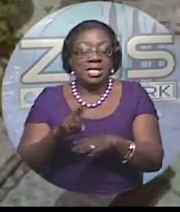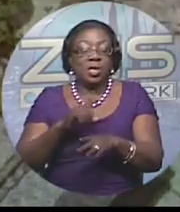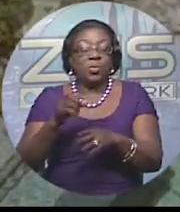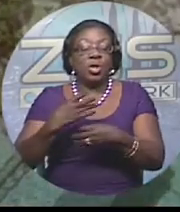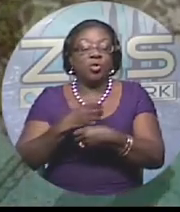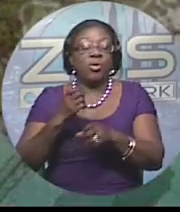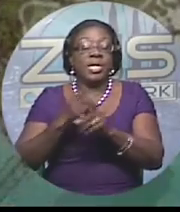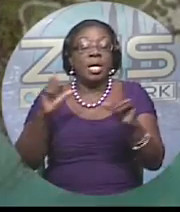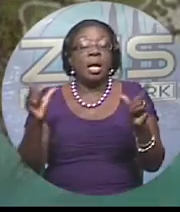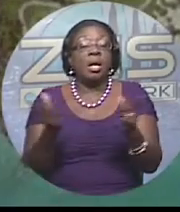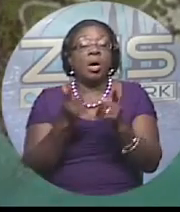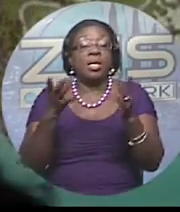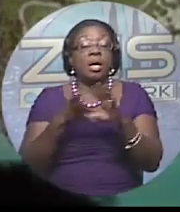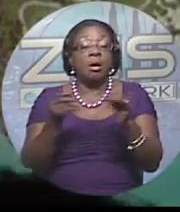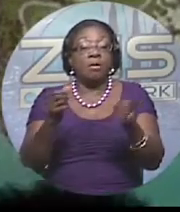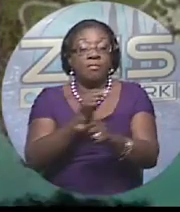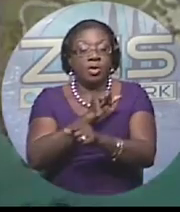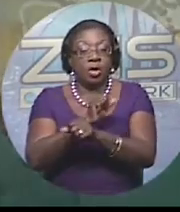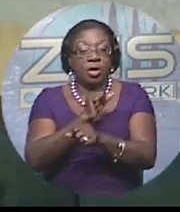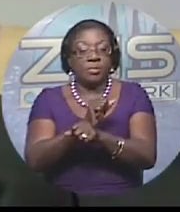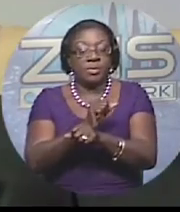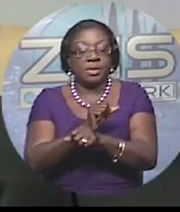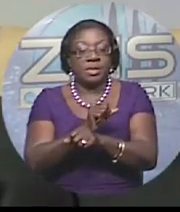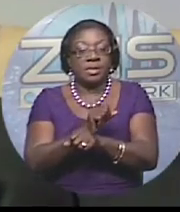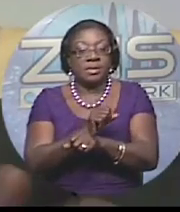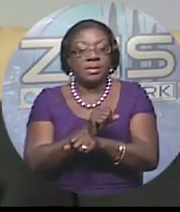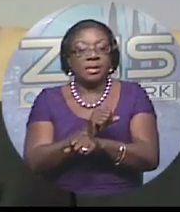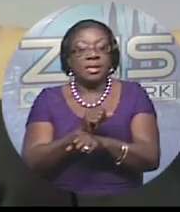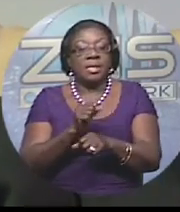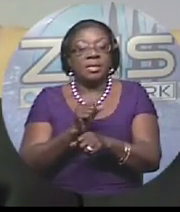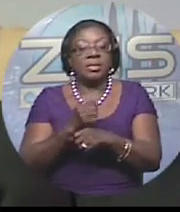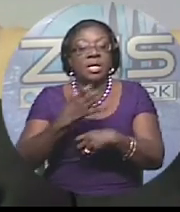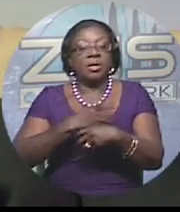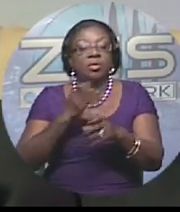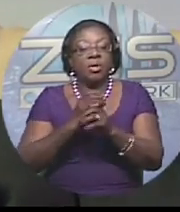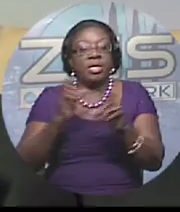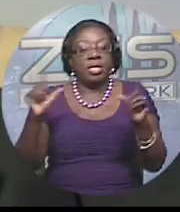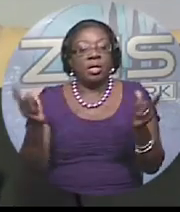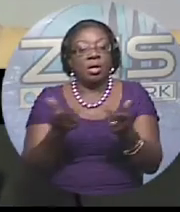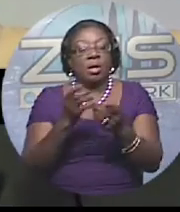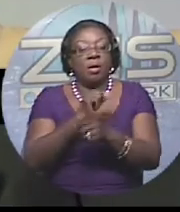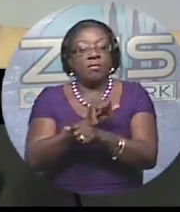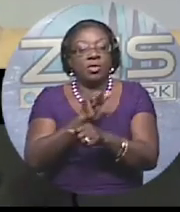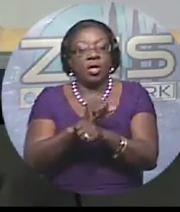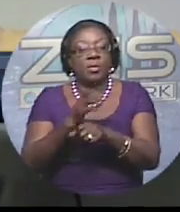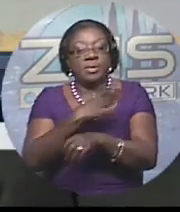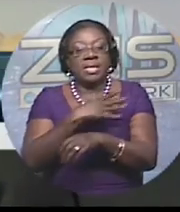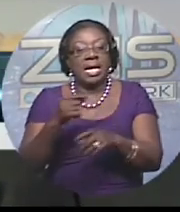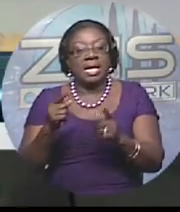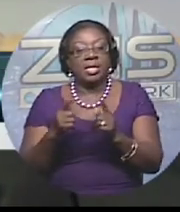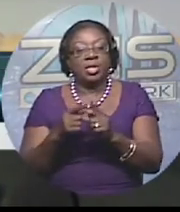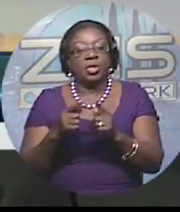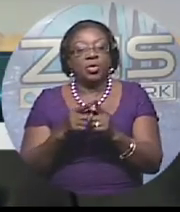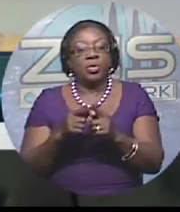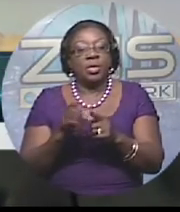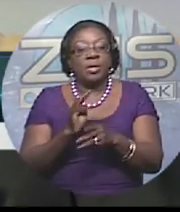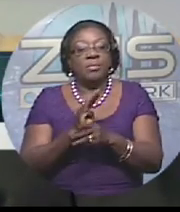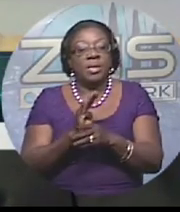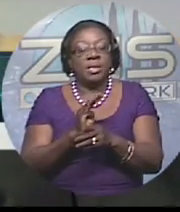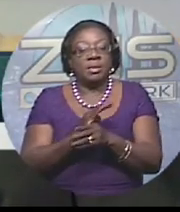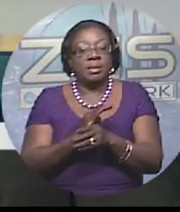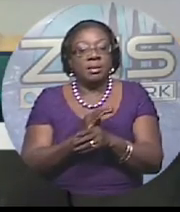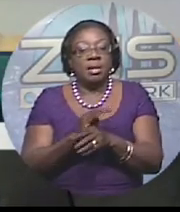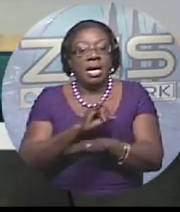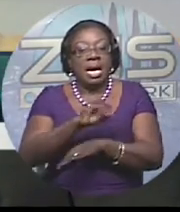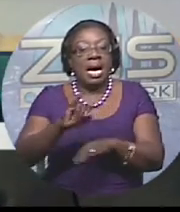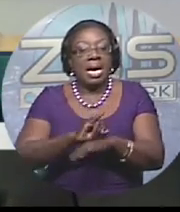lots of jobs. First of all, we have to build the island, so this will create a lot of jobs to basically build the